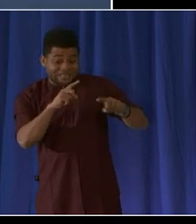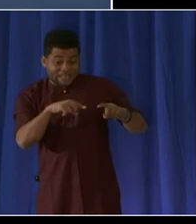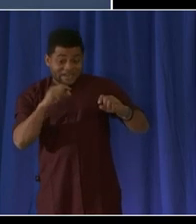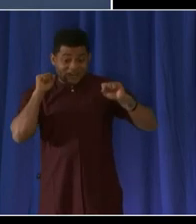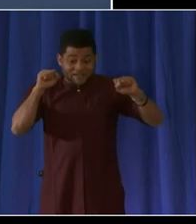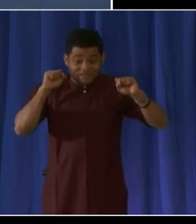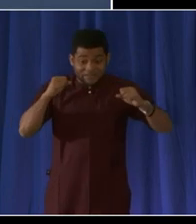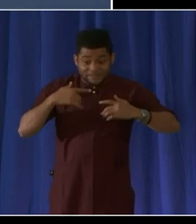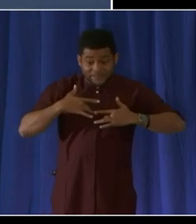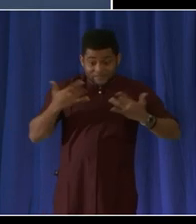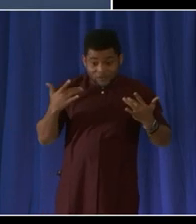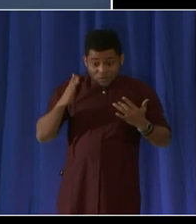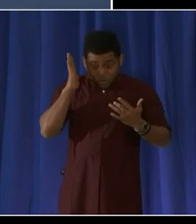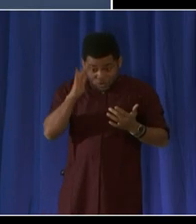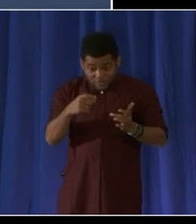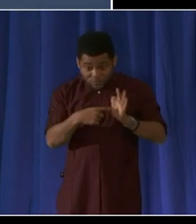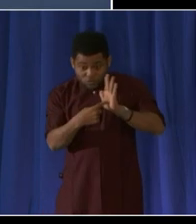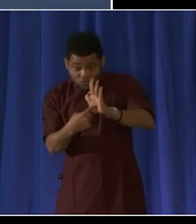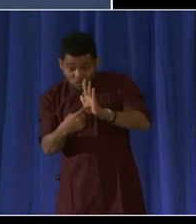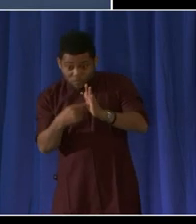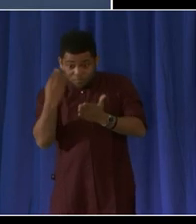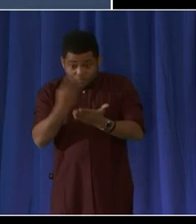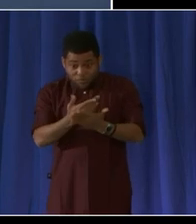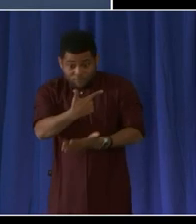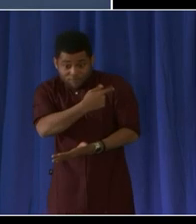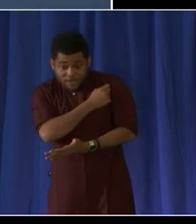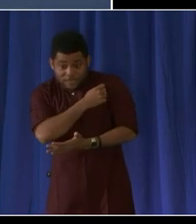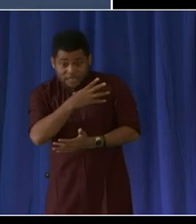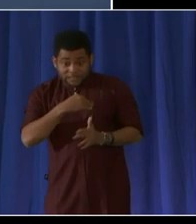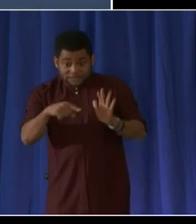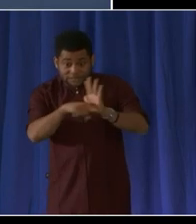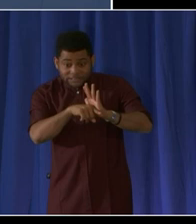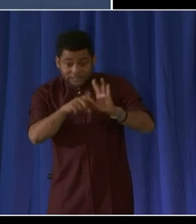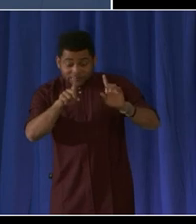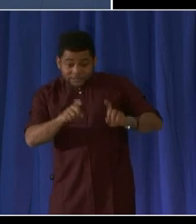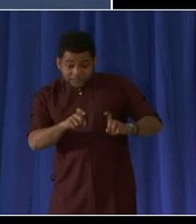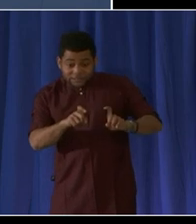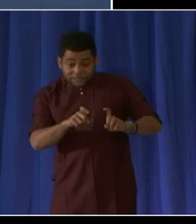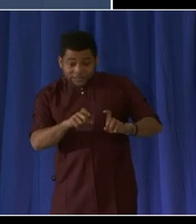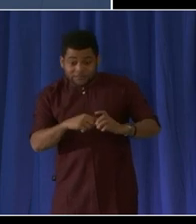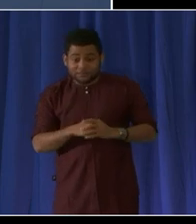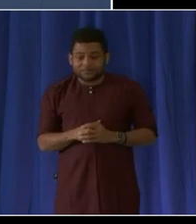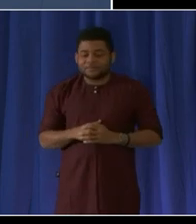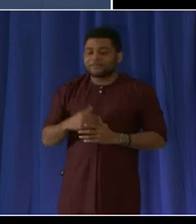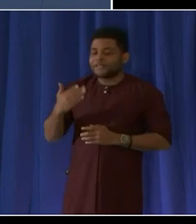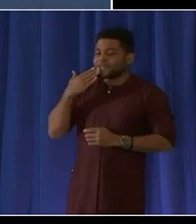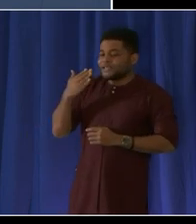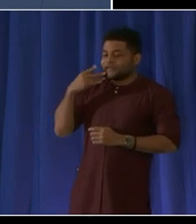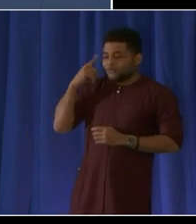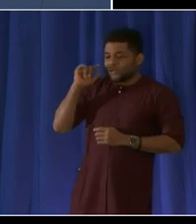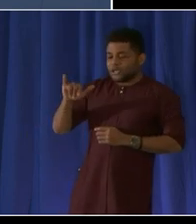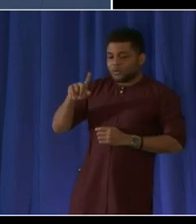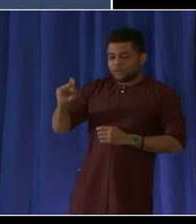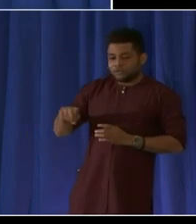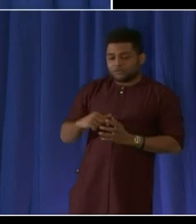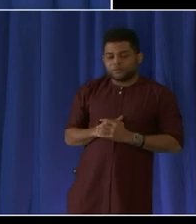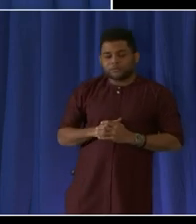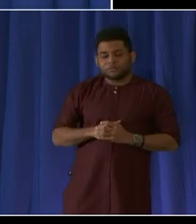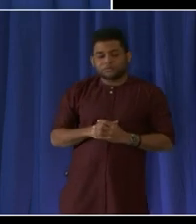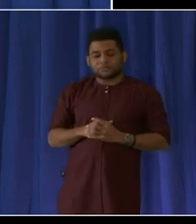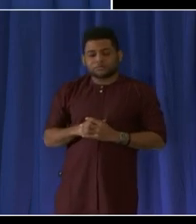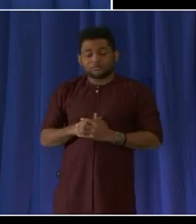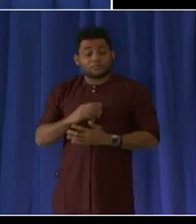I have to provide proof of vaccination or a negative test? Thank you for that question. So